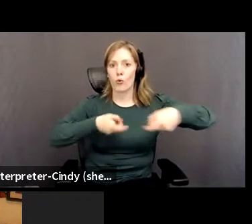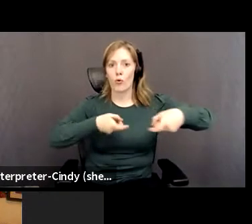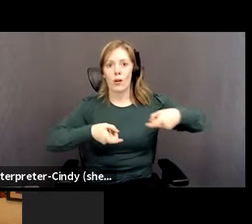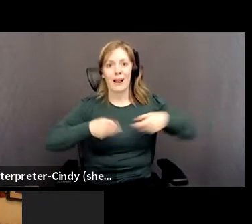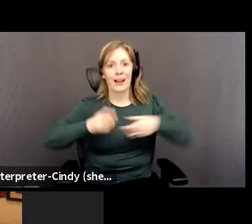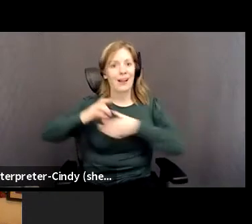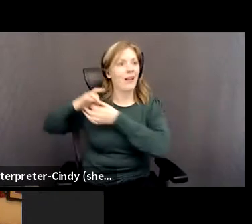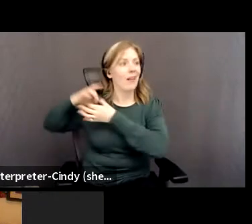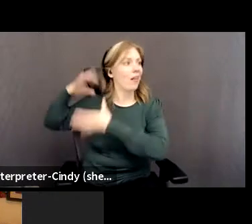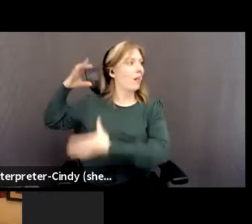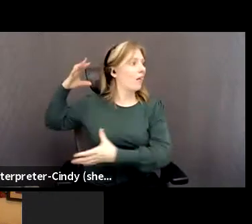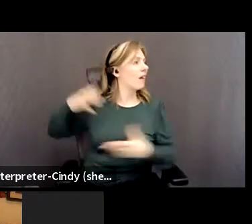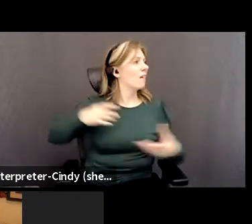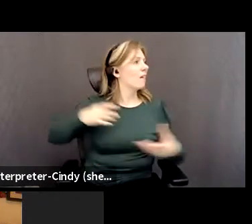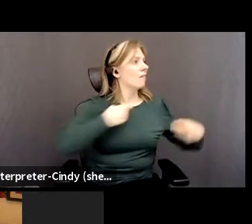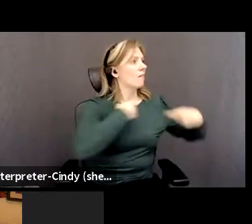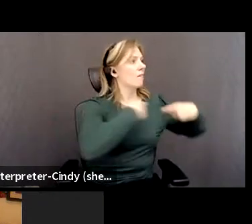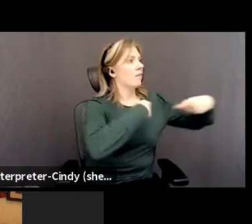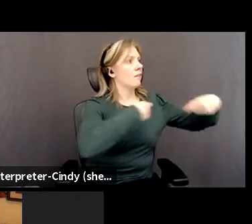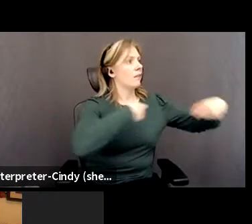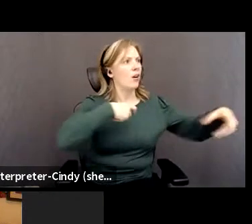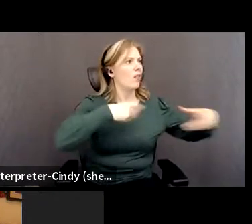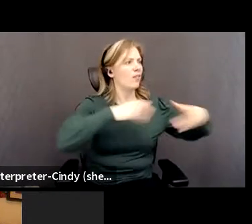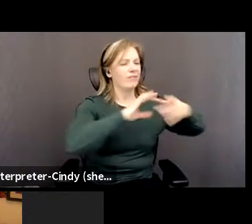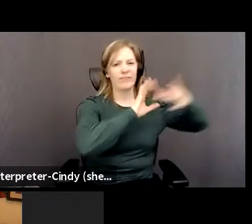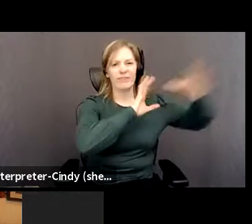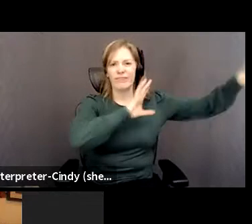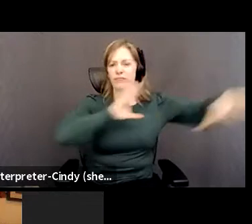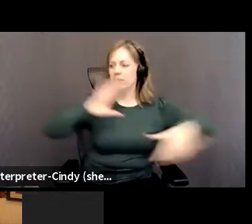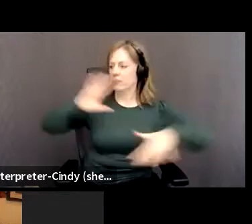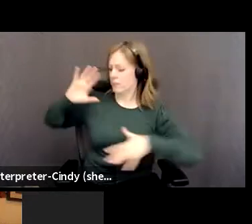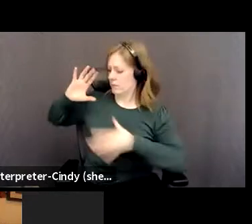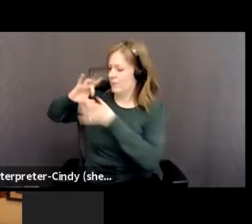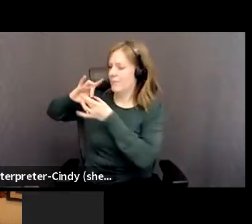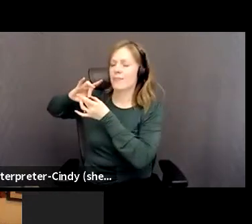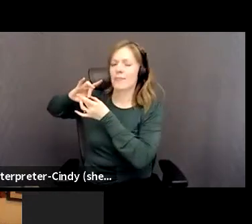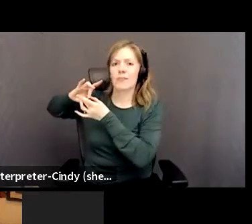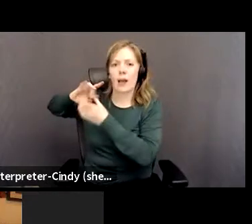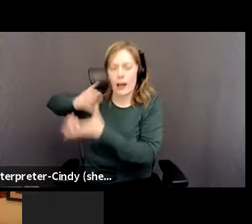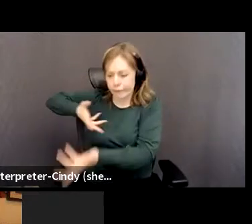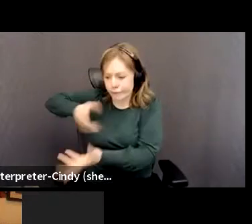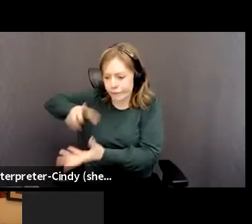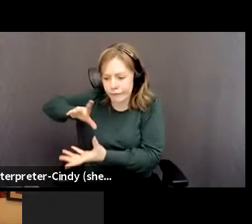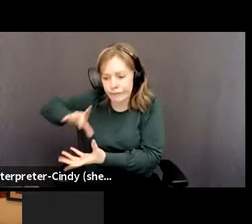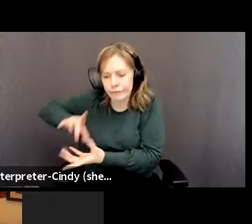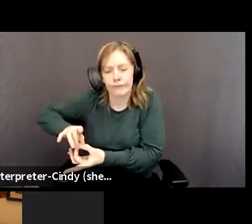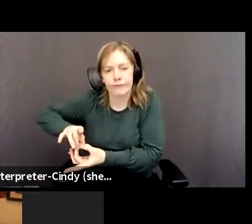others and allow us to relate to the earth. So for me, that's the, you know, like